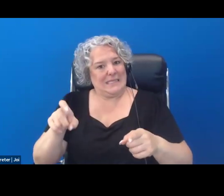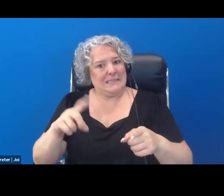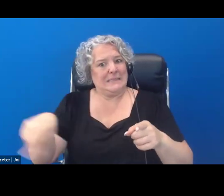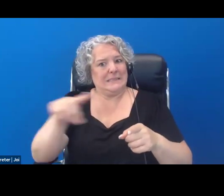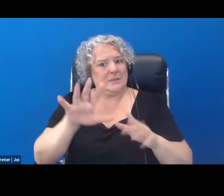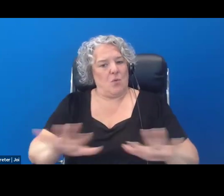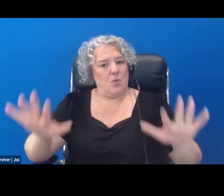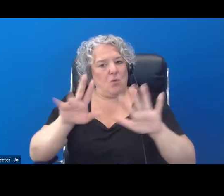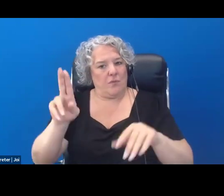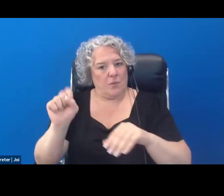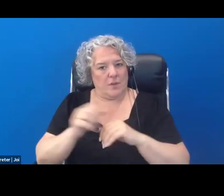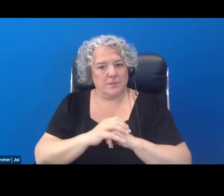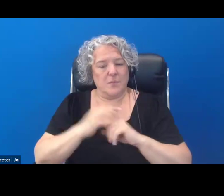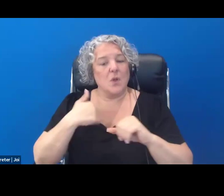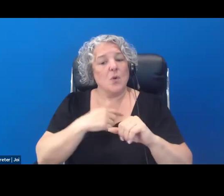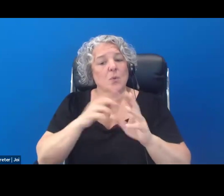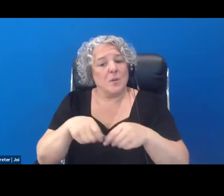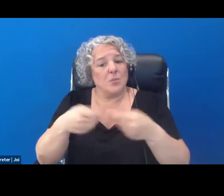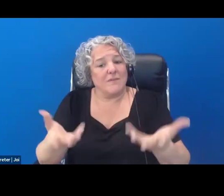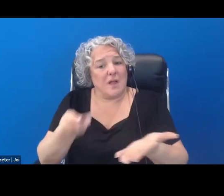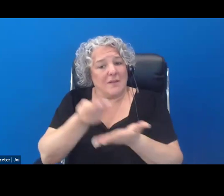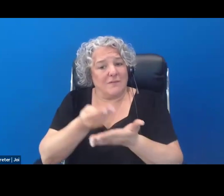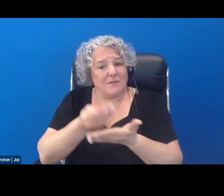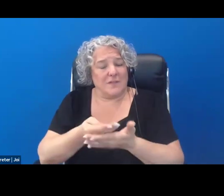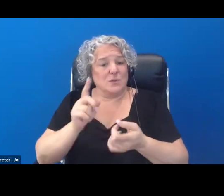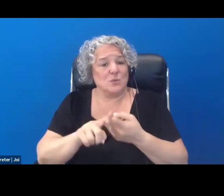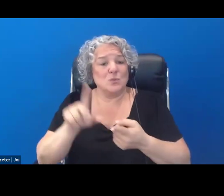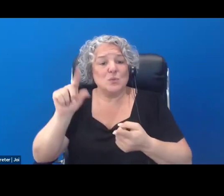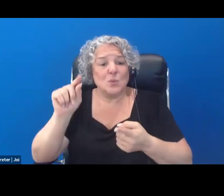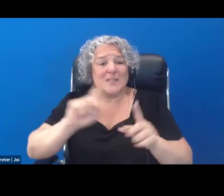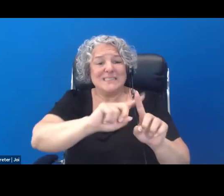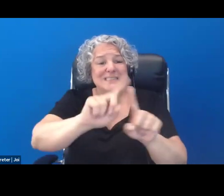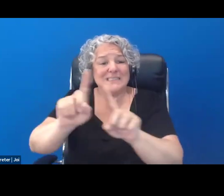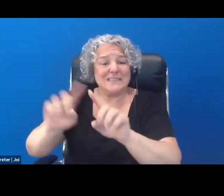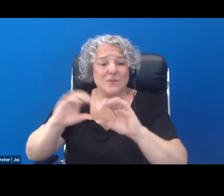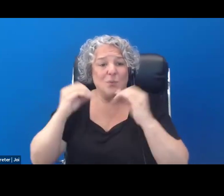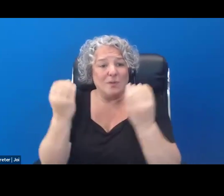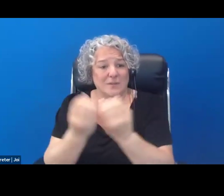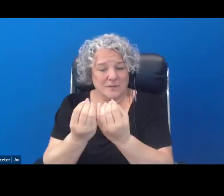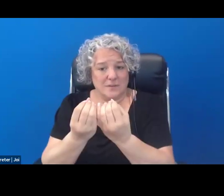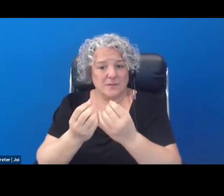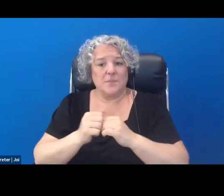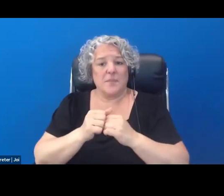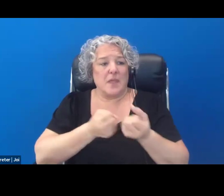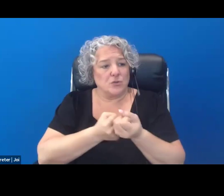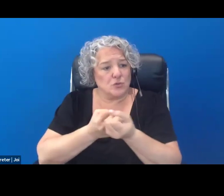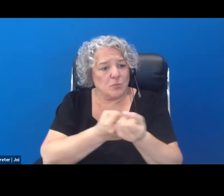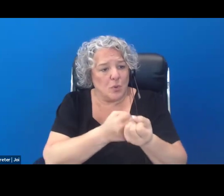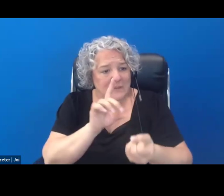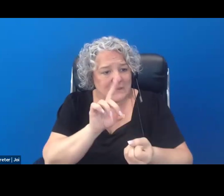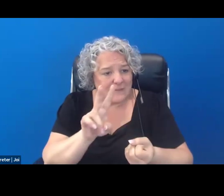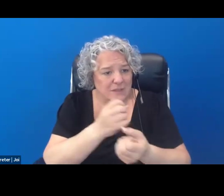country. We provided funding to 20 organizations that assist tribal domestic